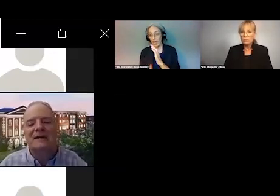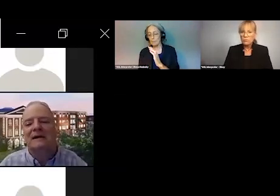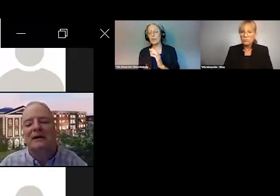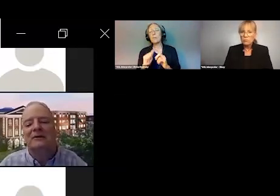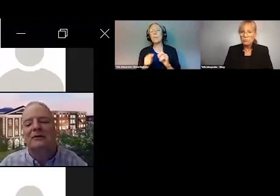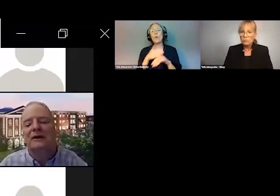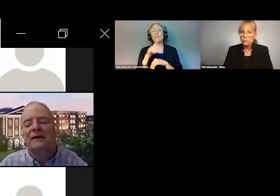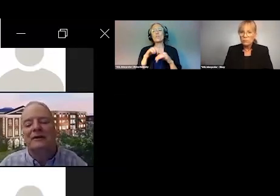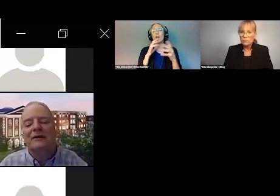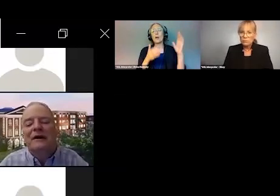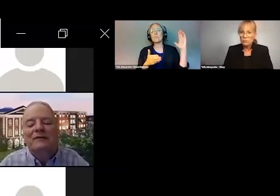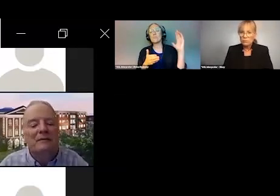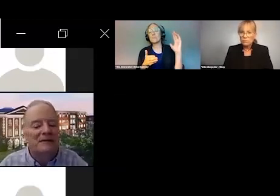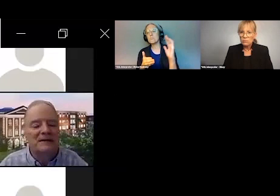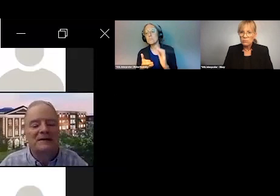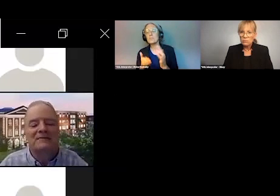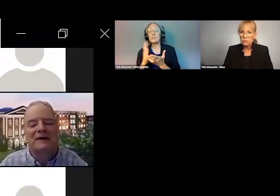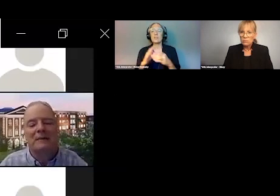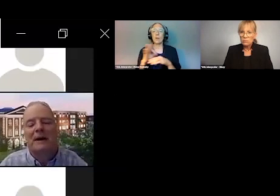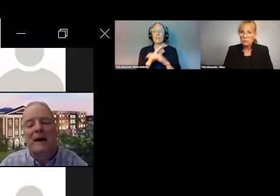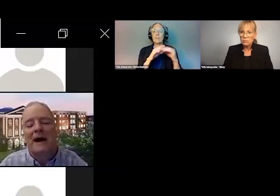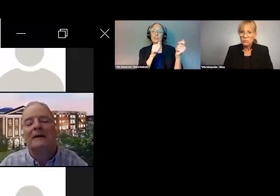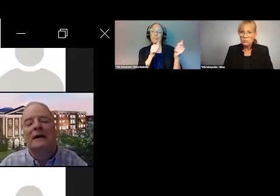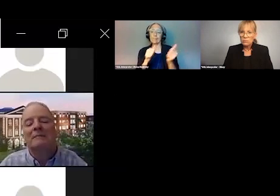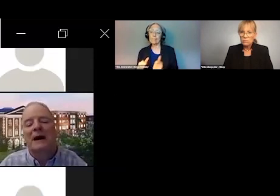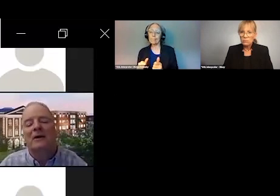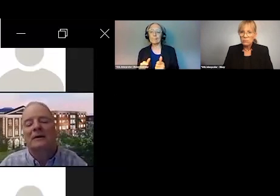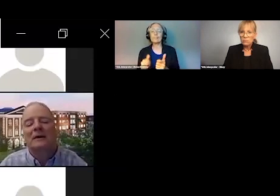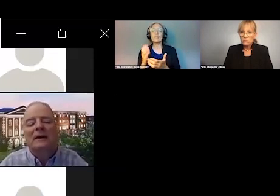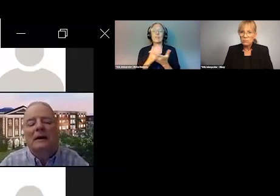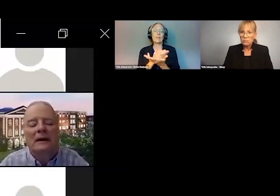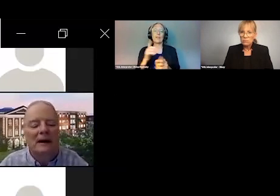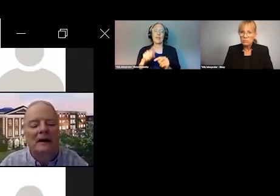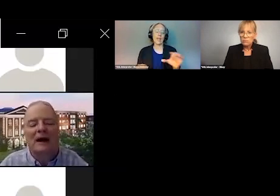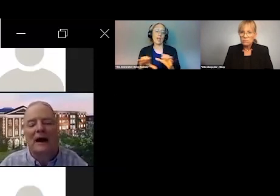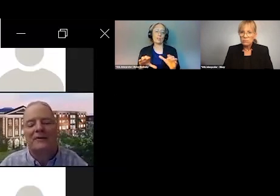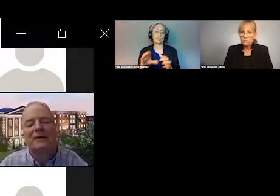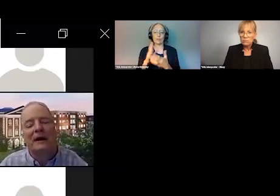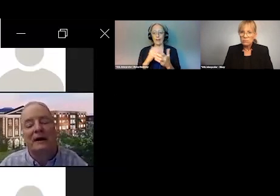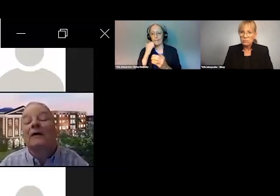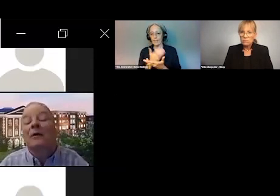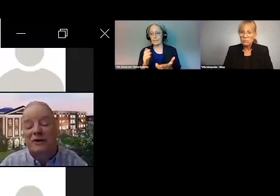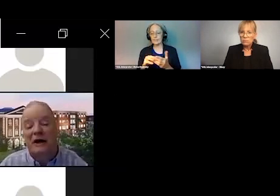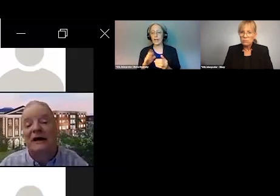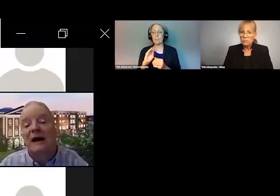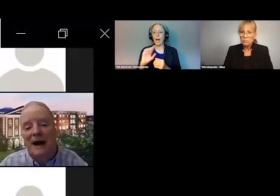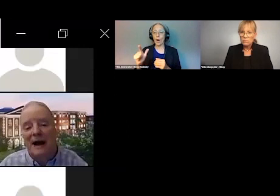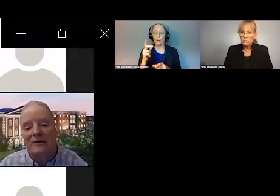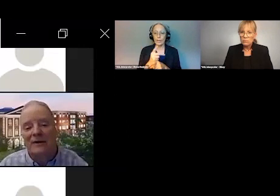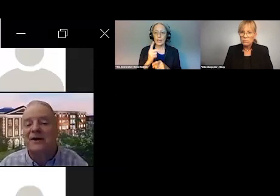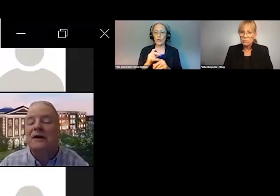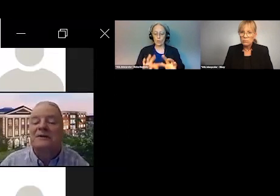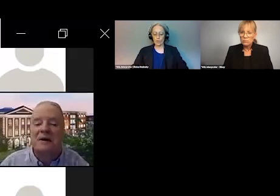function, and they are less likely to do things. And some of these things are very pragmatic, like bowel care, catheter care.